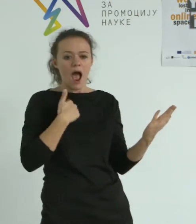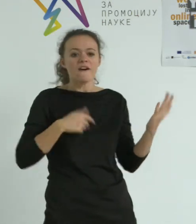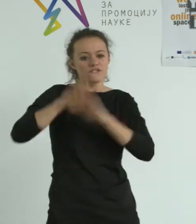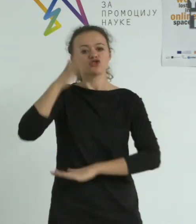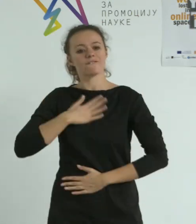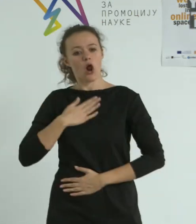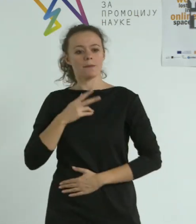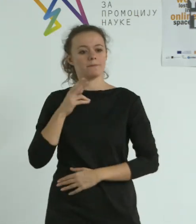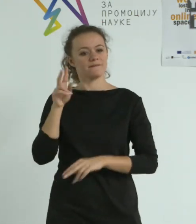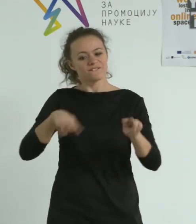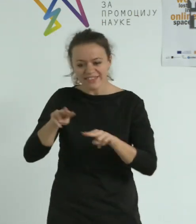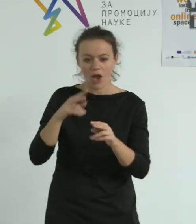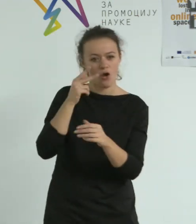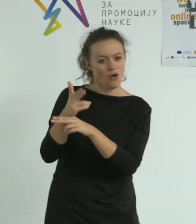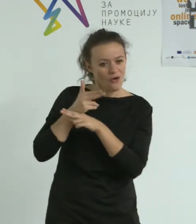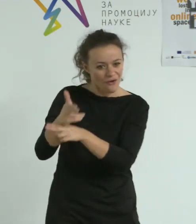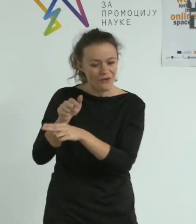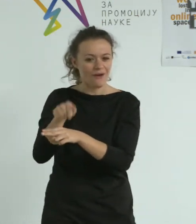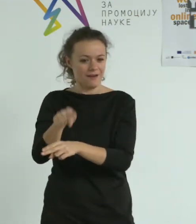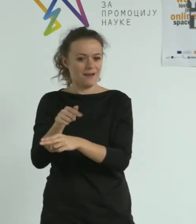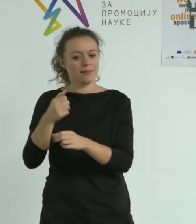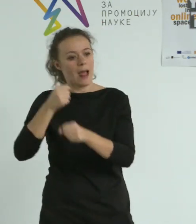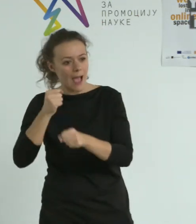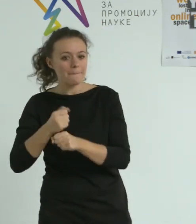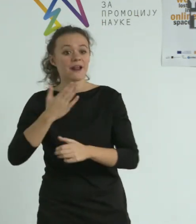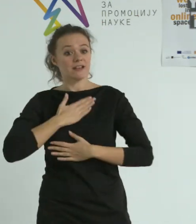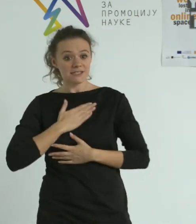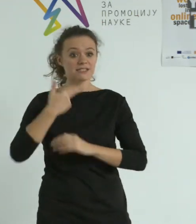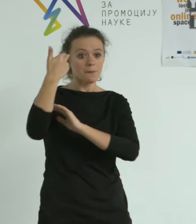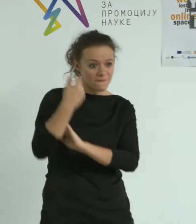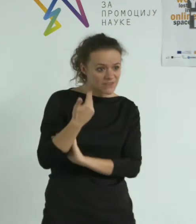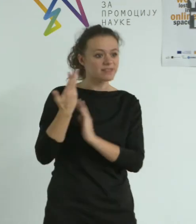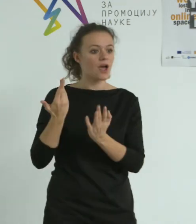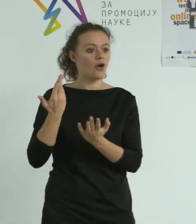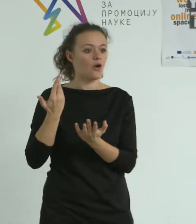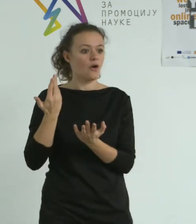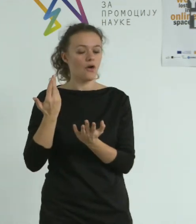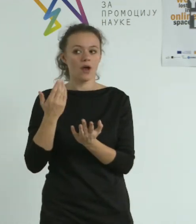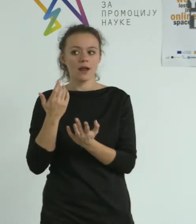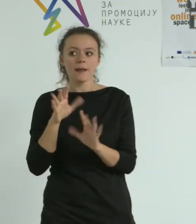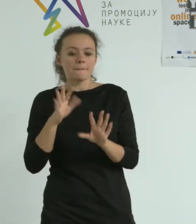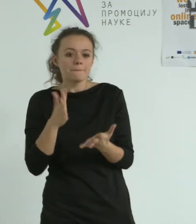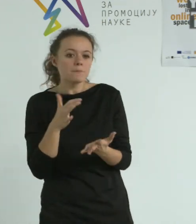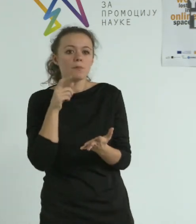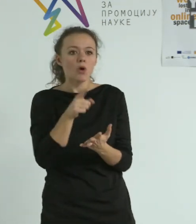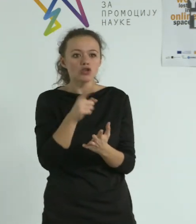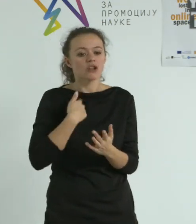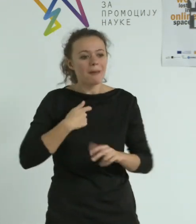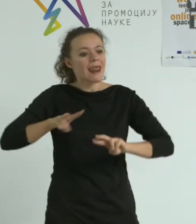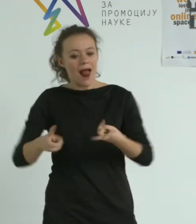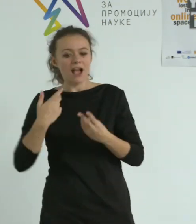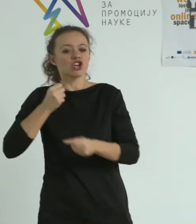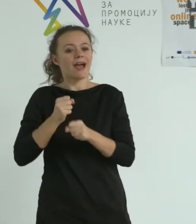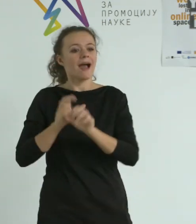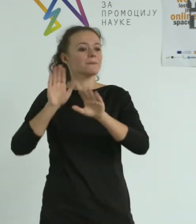videos. I like when the professor is taking a video of themselves, whatever. They might be reading, but it's easier for me to learn like